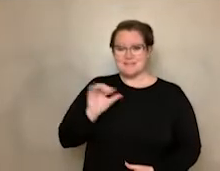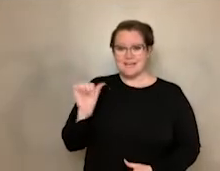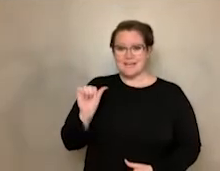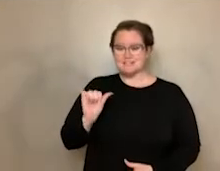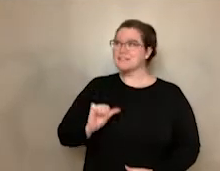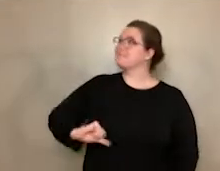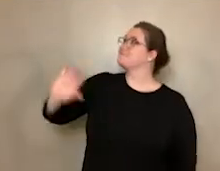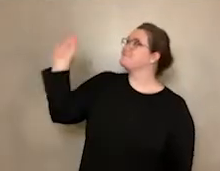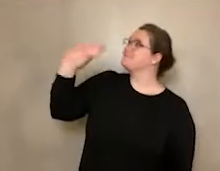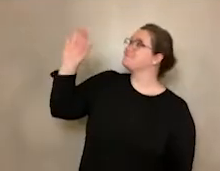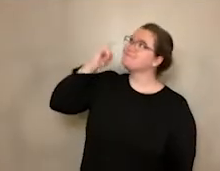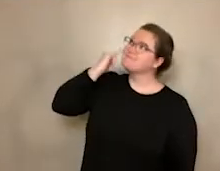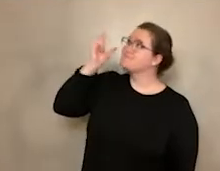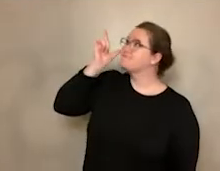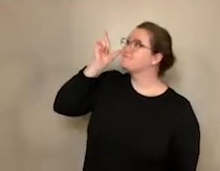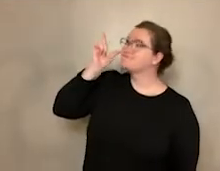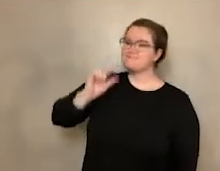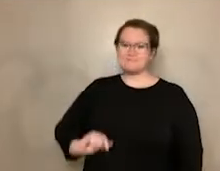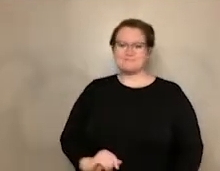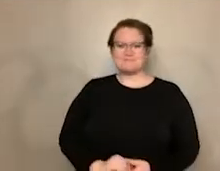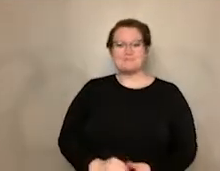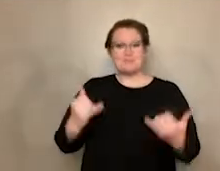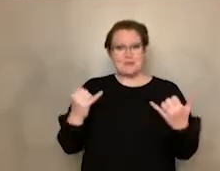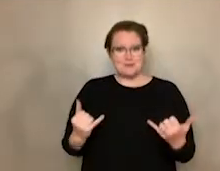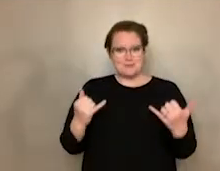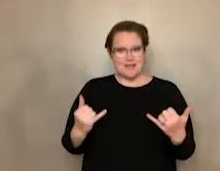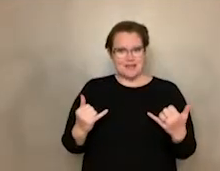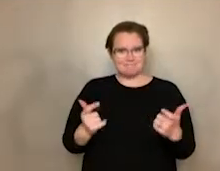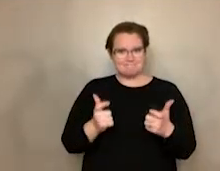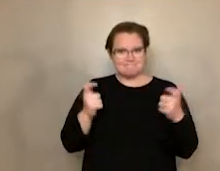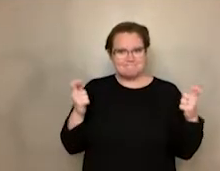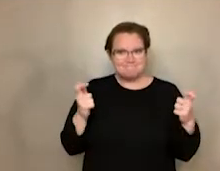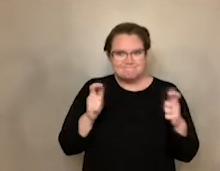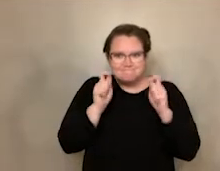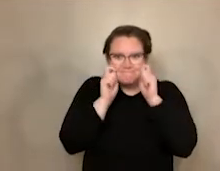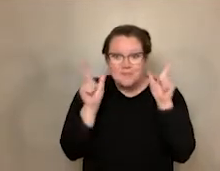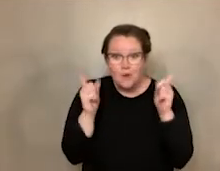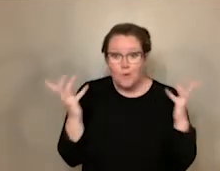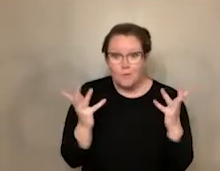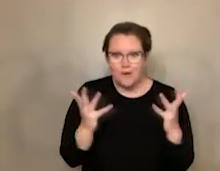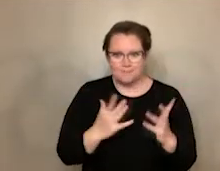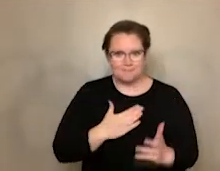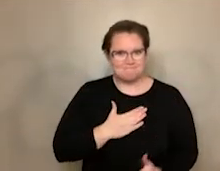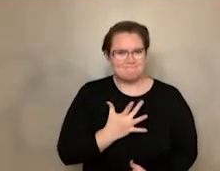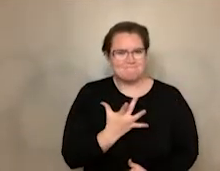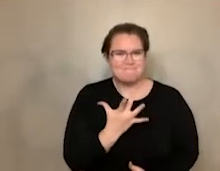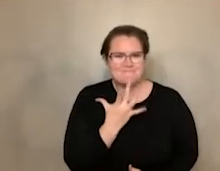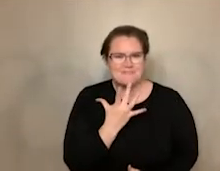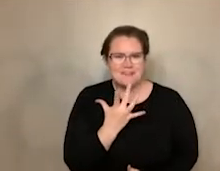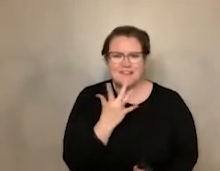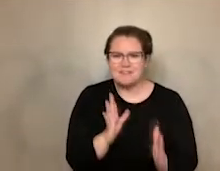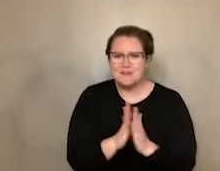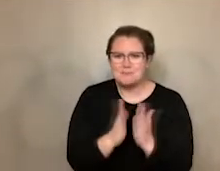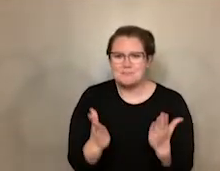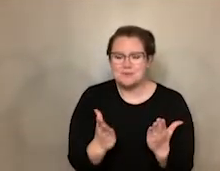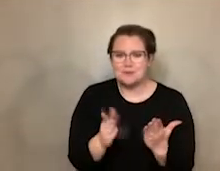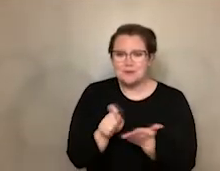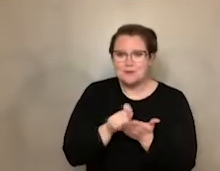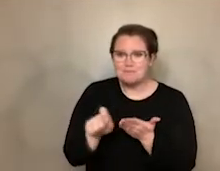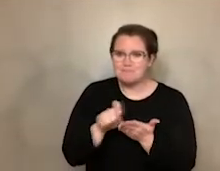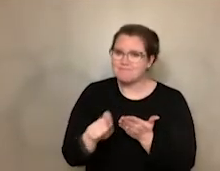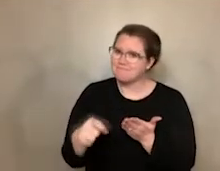here's Miss Jessica. Hi Miss Jessica. Today we got a big treat for you. We get to look at one of my very favorite books written by one of